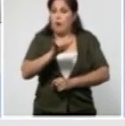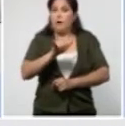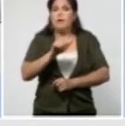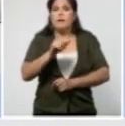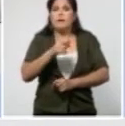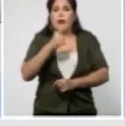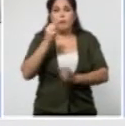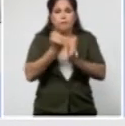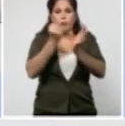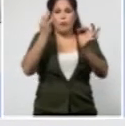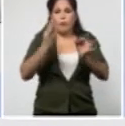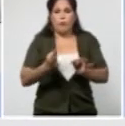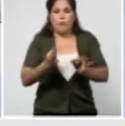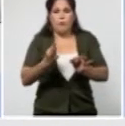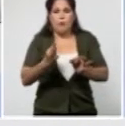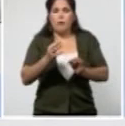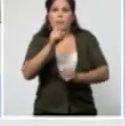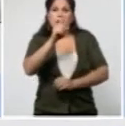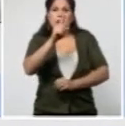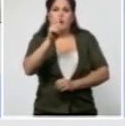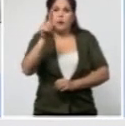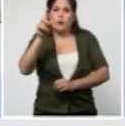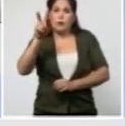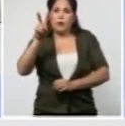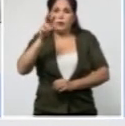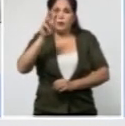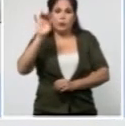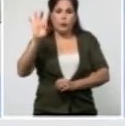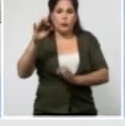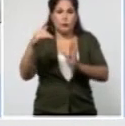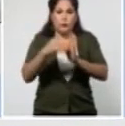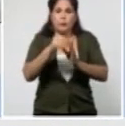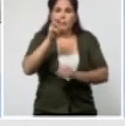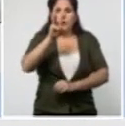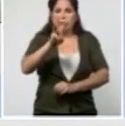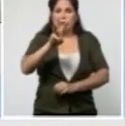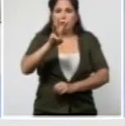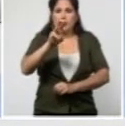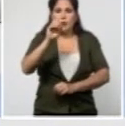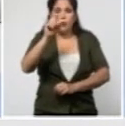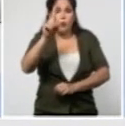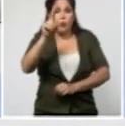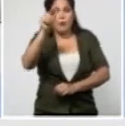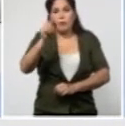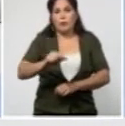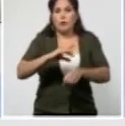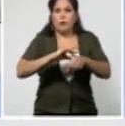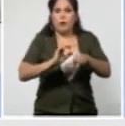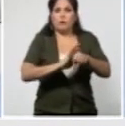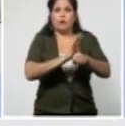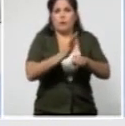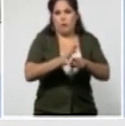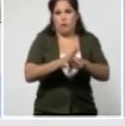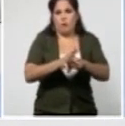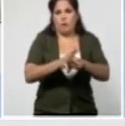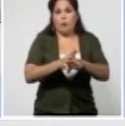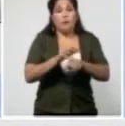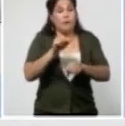6,136,111 confirmed cases, with the diagnosis yesterday of